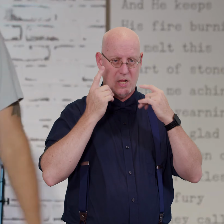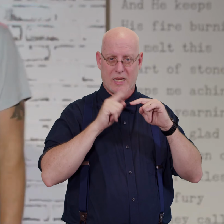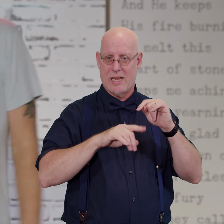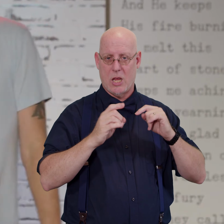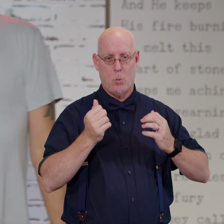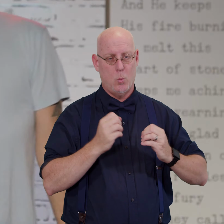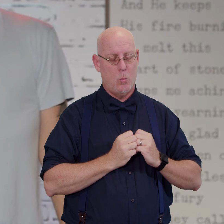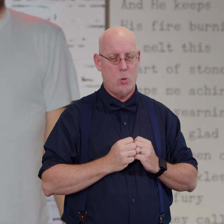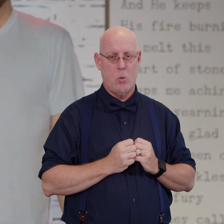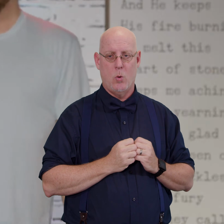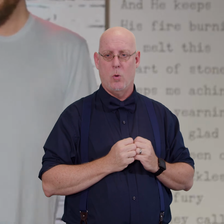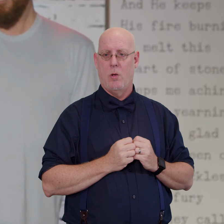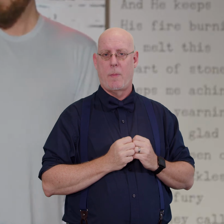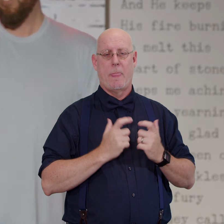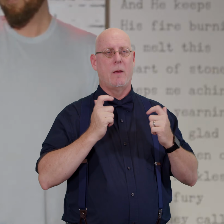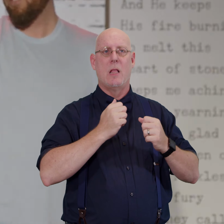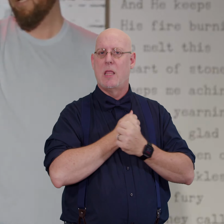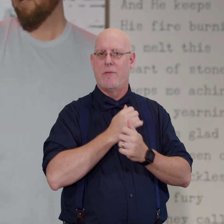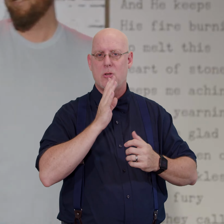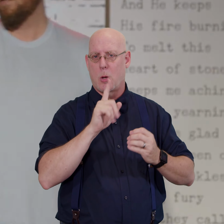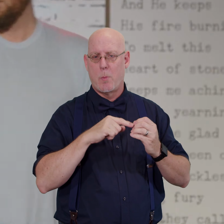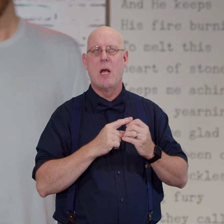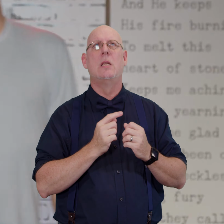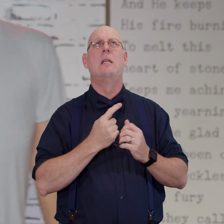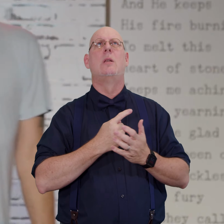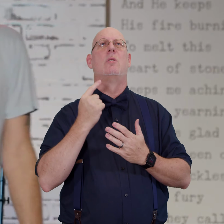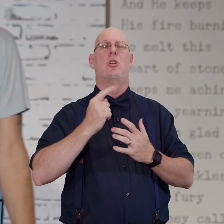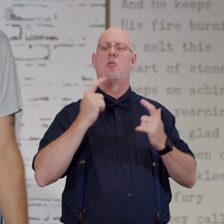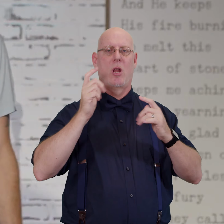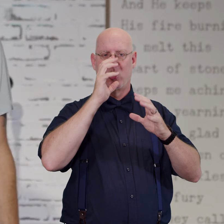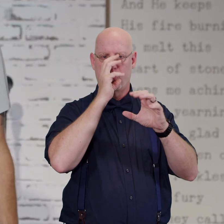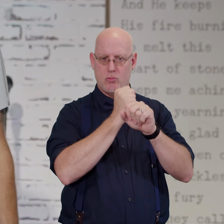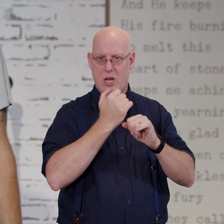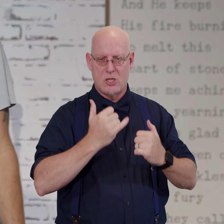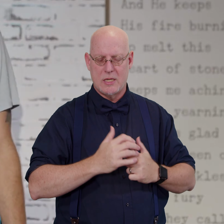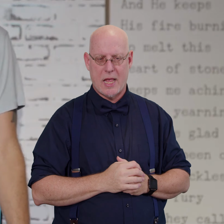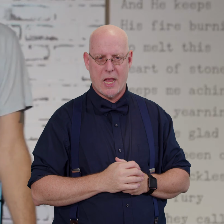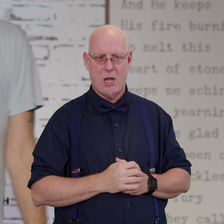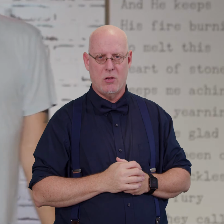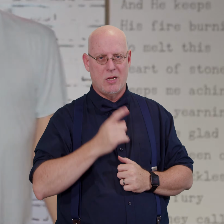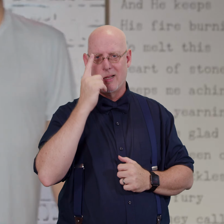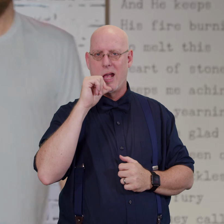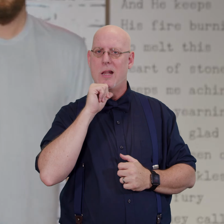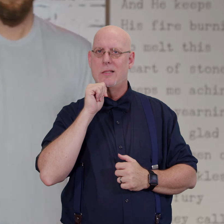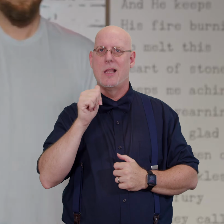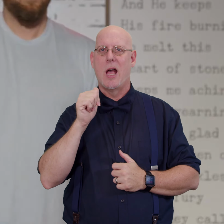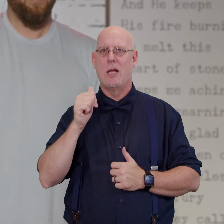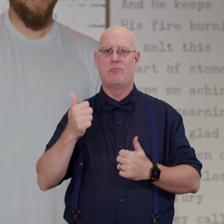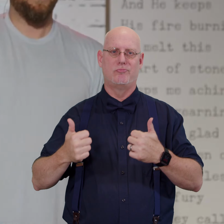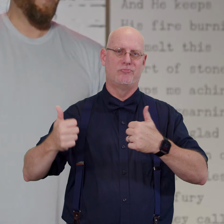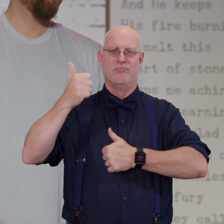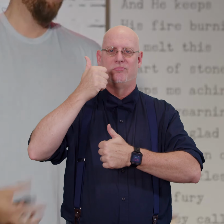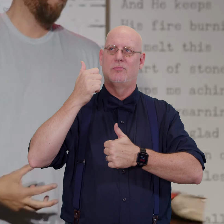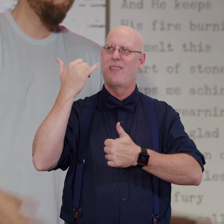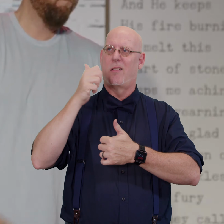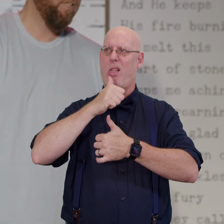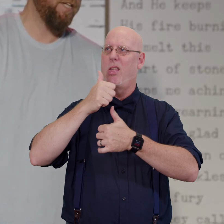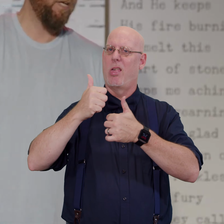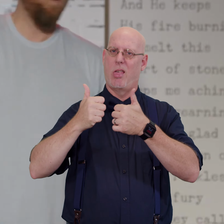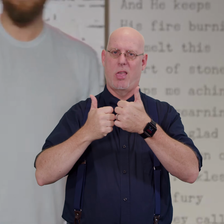can't do it. There's a greater love, like we talked about last week. There's a greater distraction now. God isn't quite as